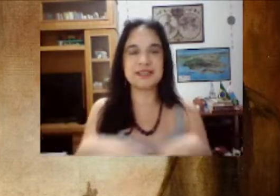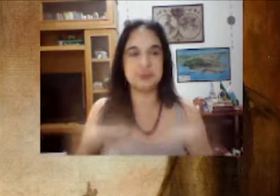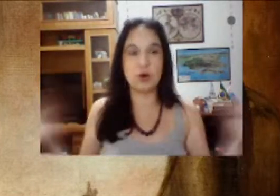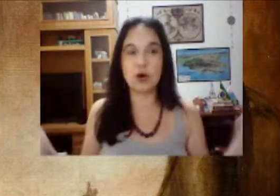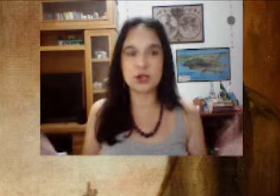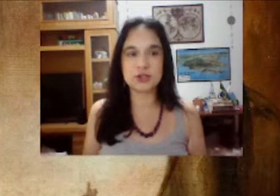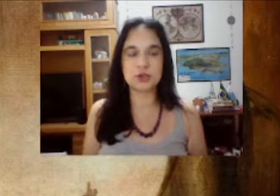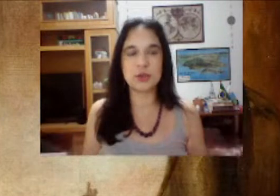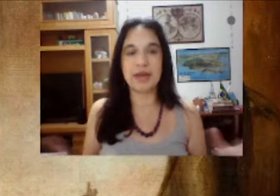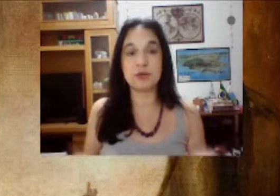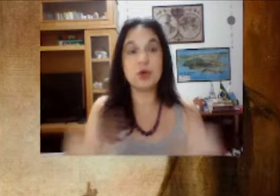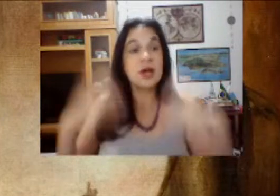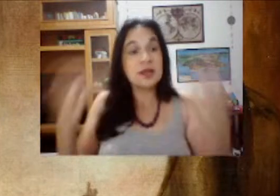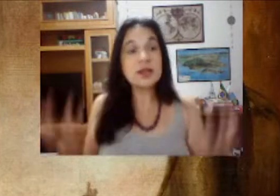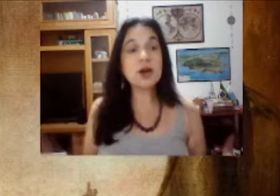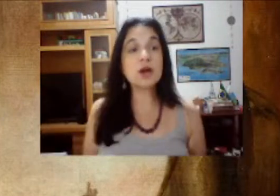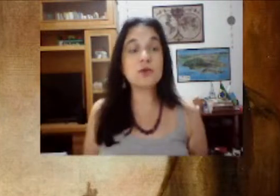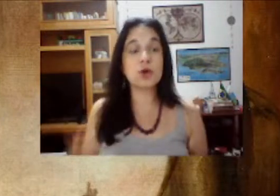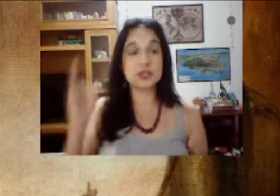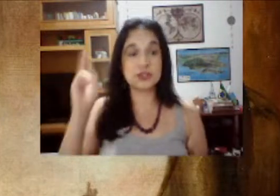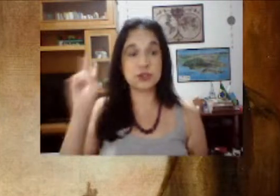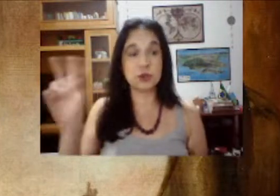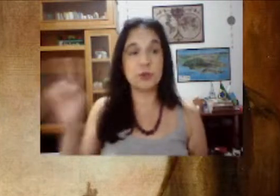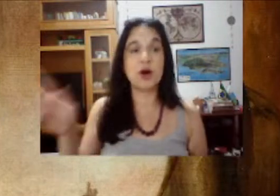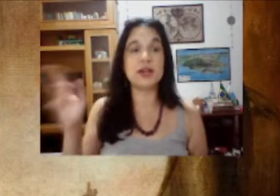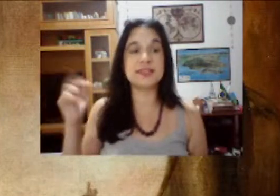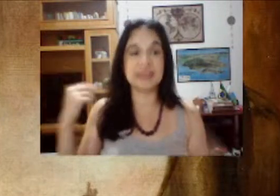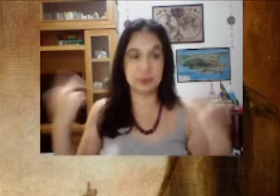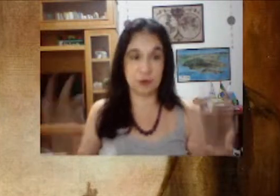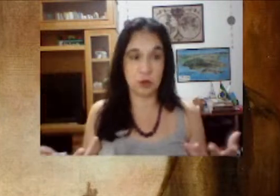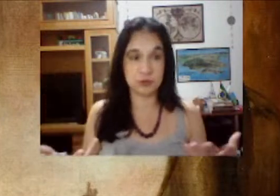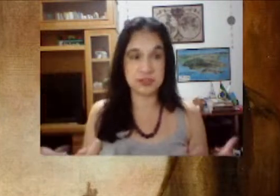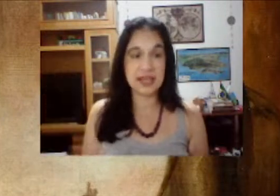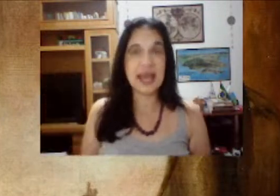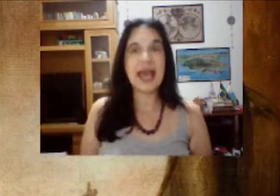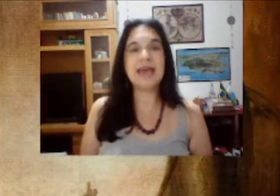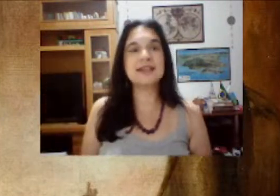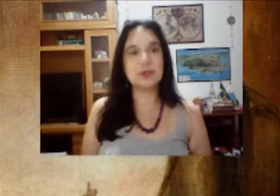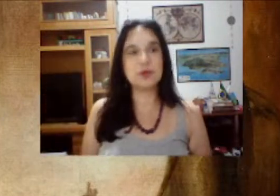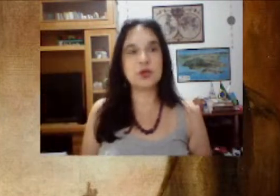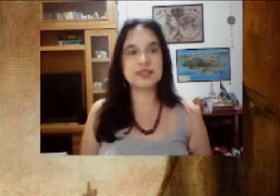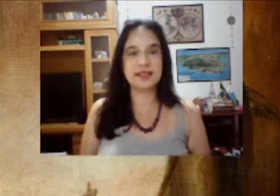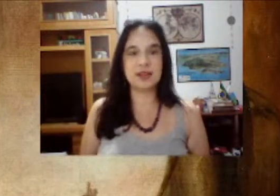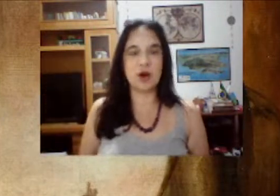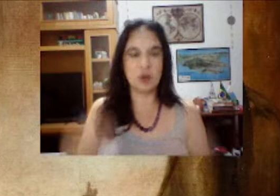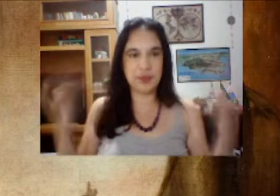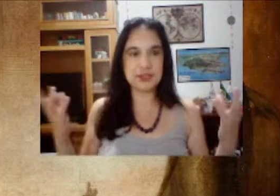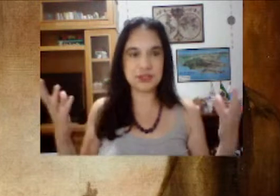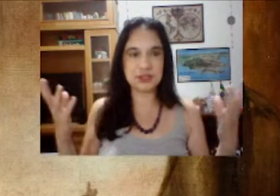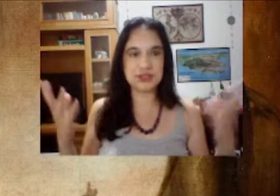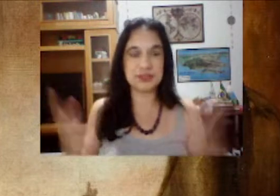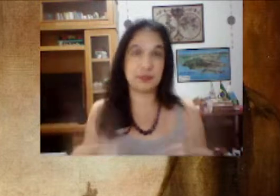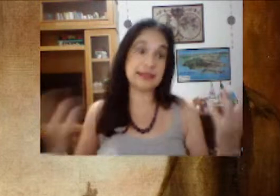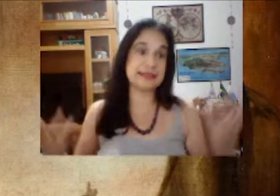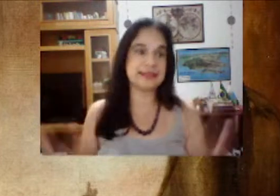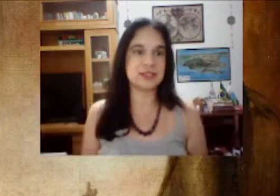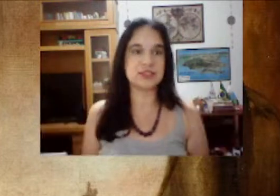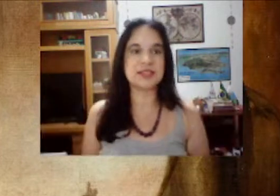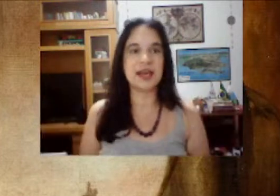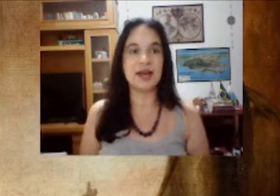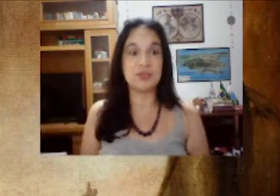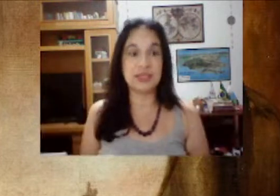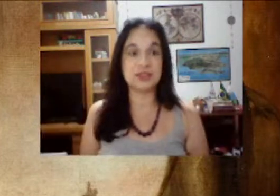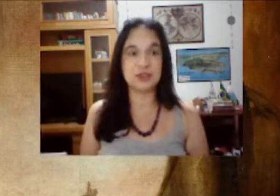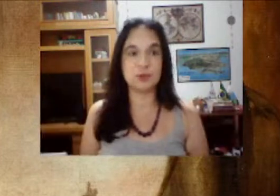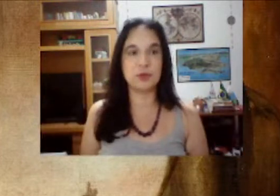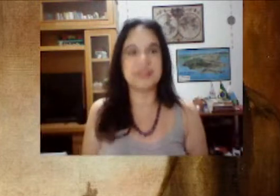separation, divorce, or what have you, there are, of course, two parts involved. And, of course, there are pictures, paintings, I should